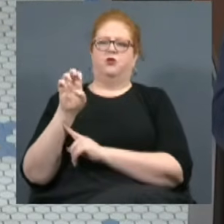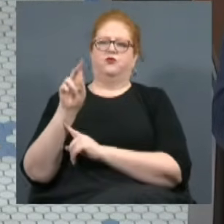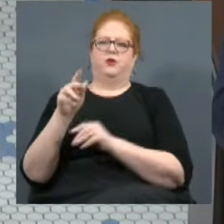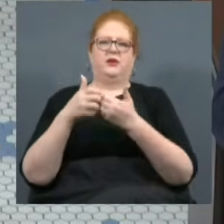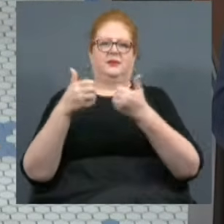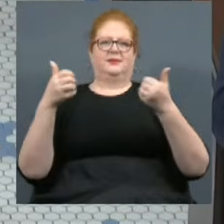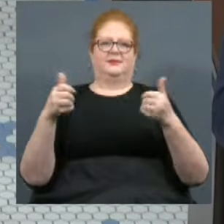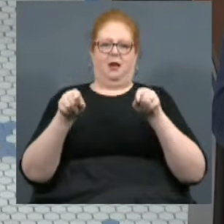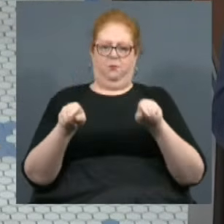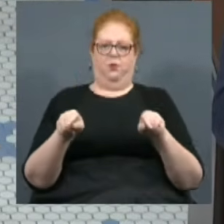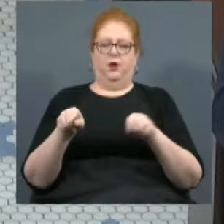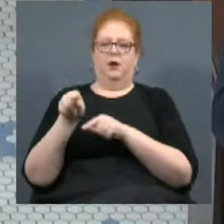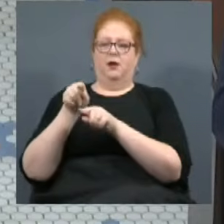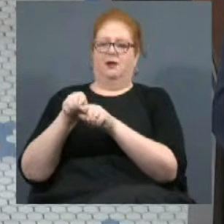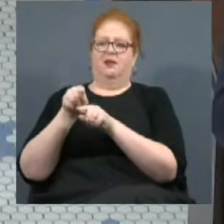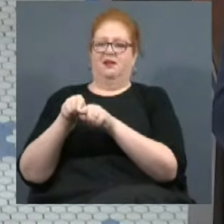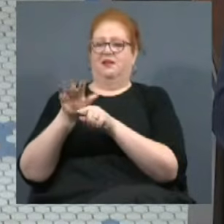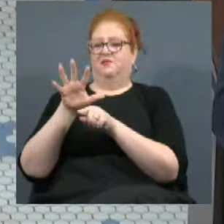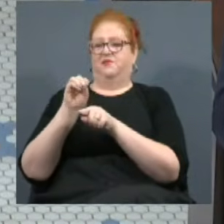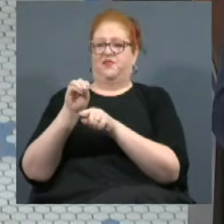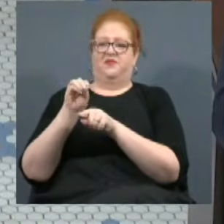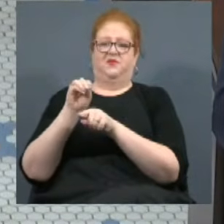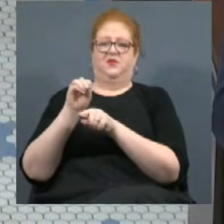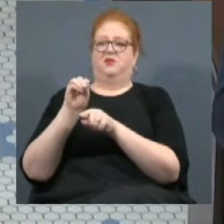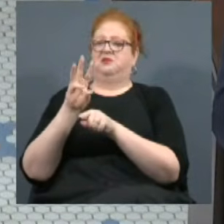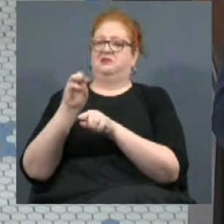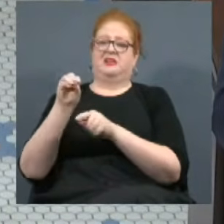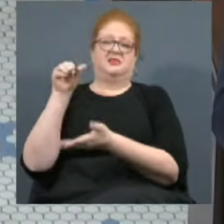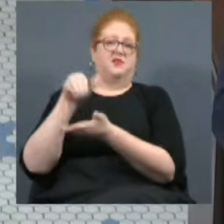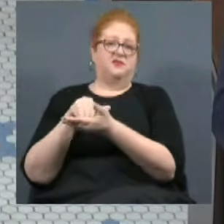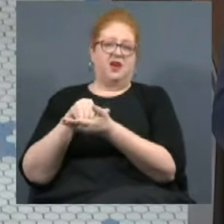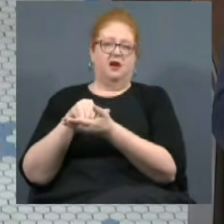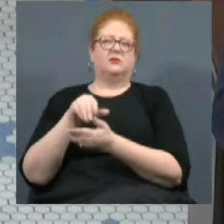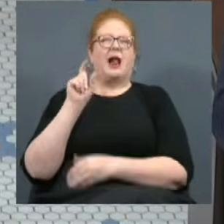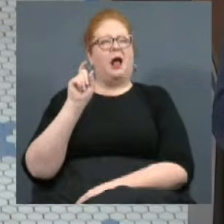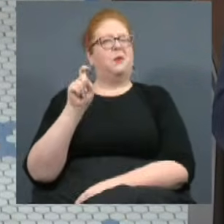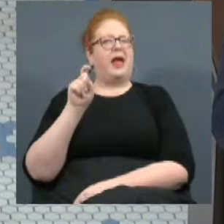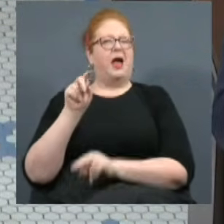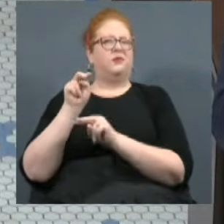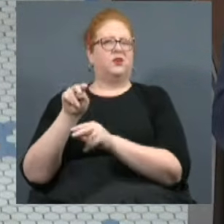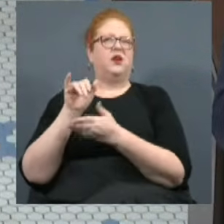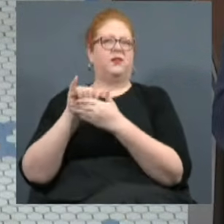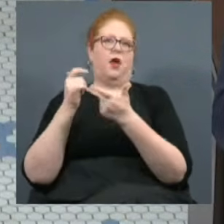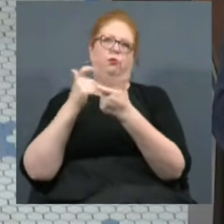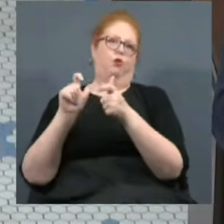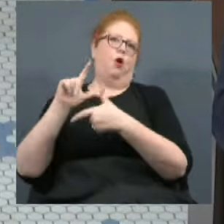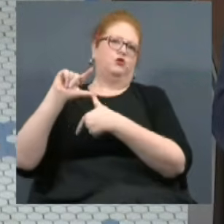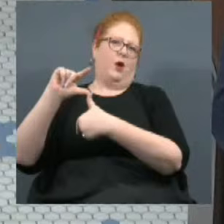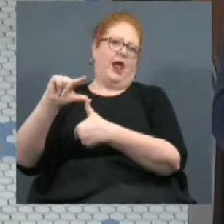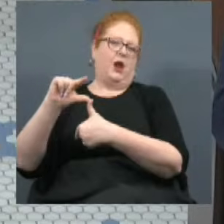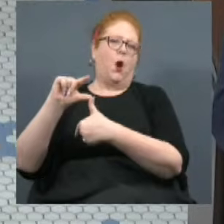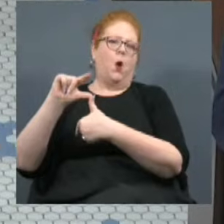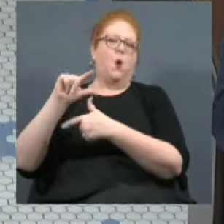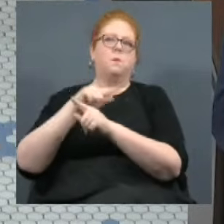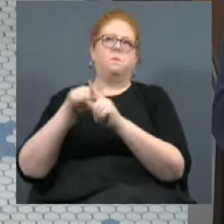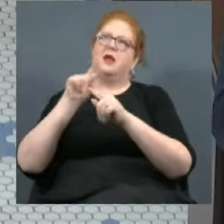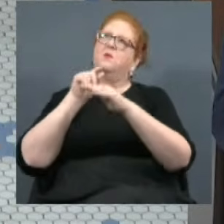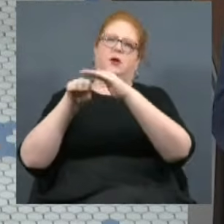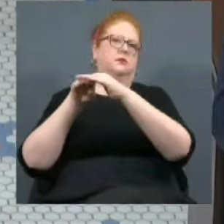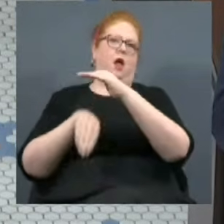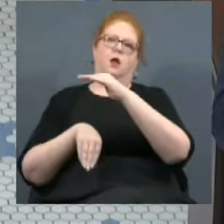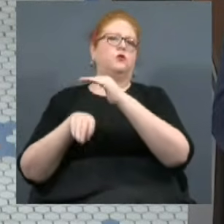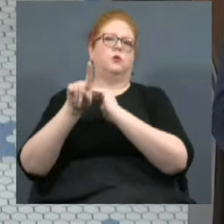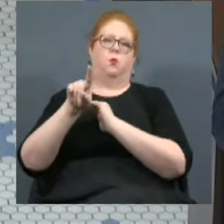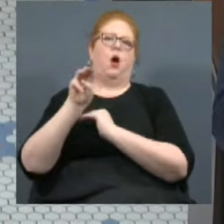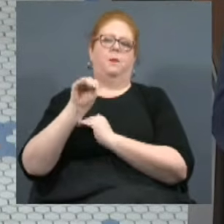Creek, probably 50 to 60,000. I have to go back and look at the large tornado, but it was under $1 million we